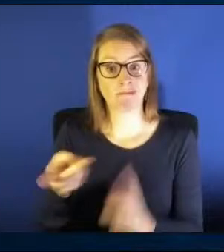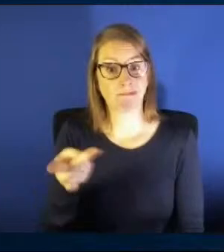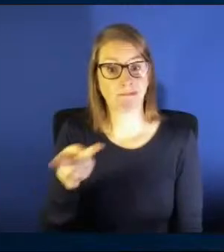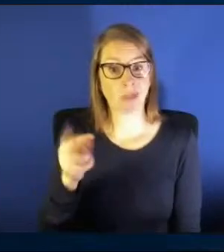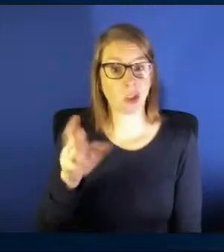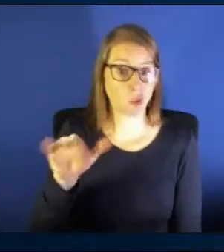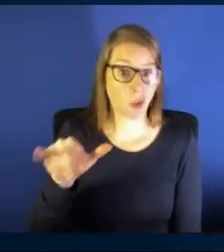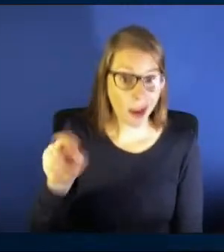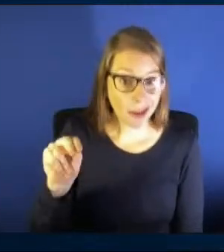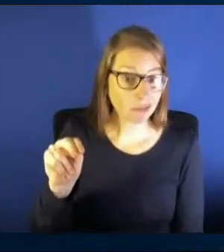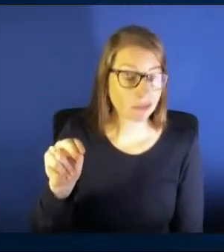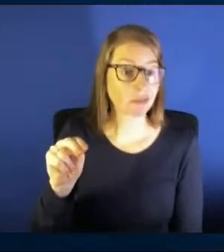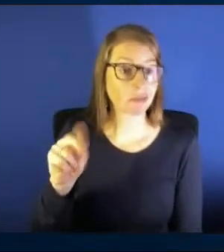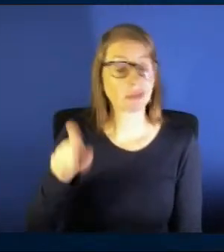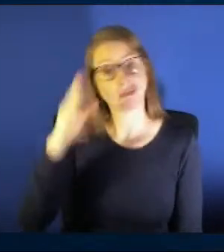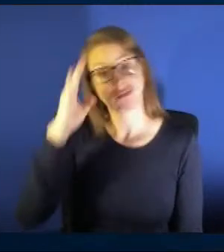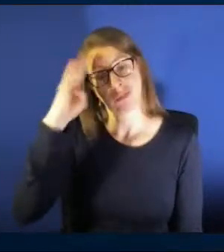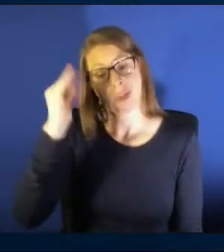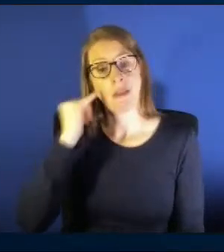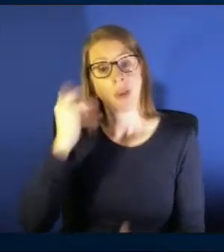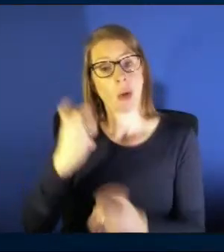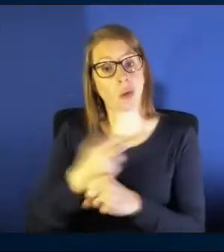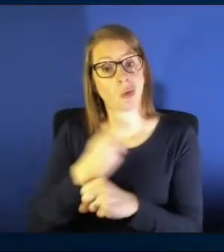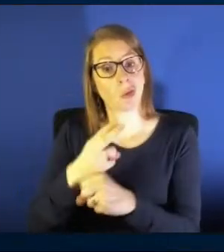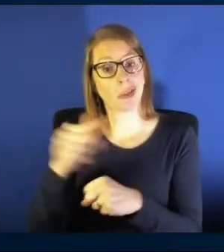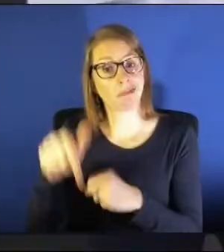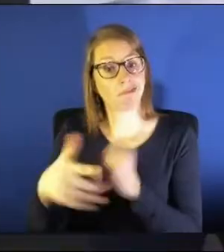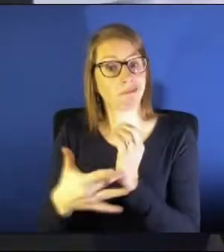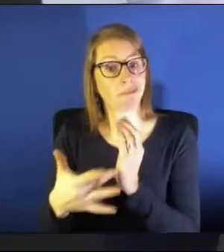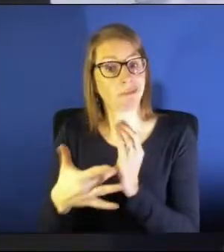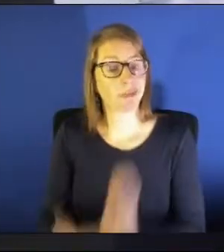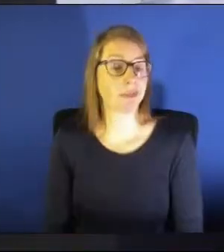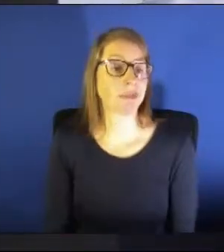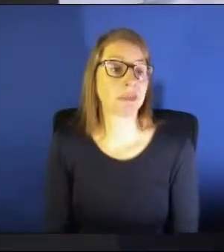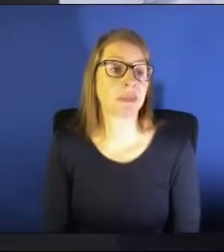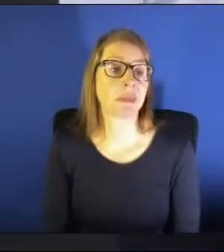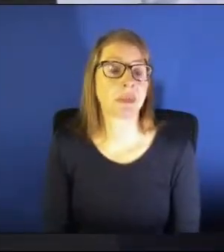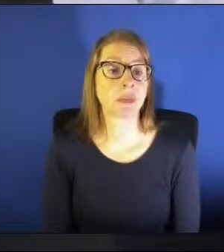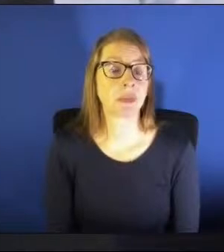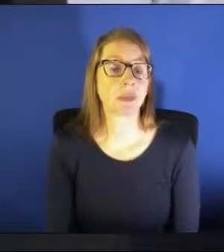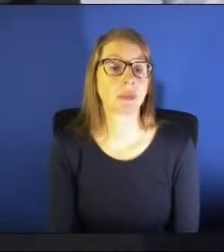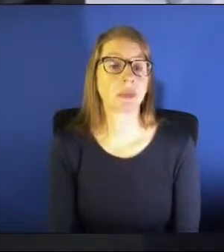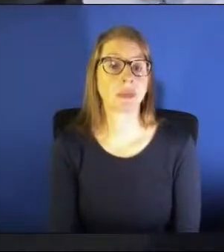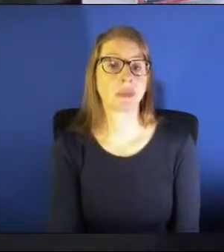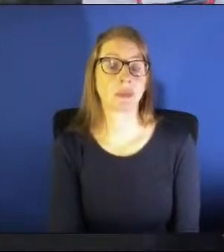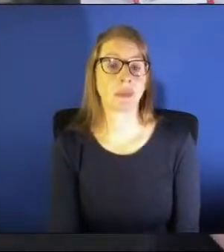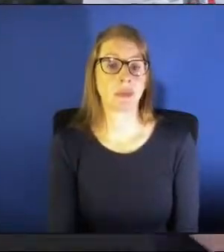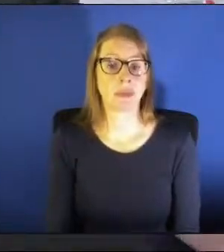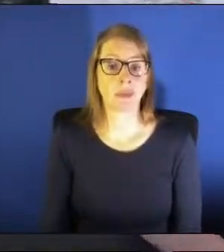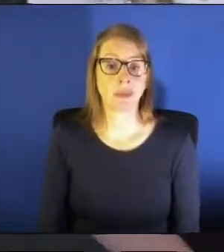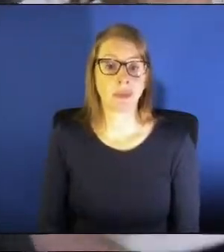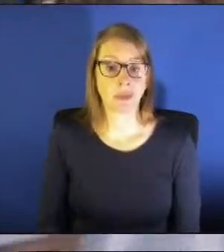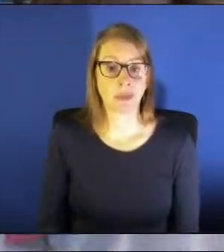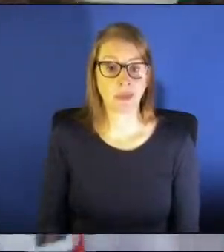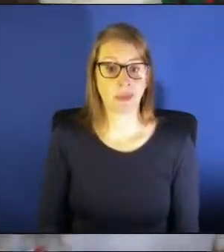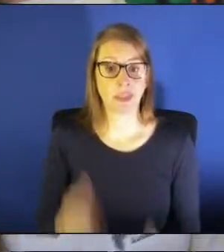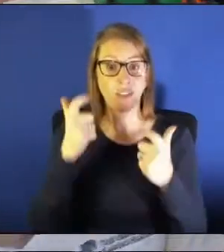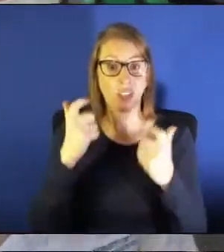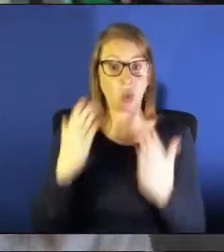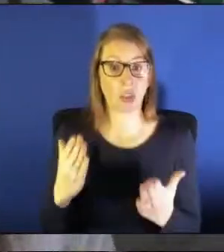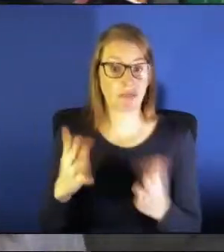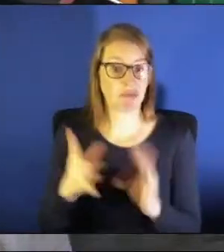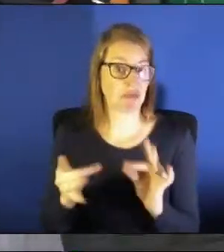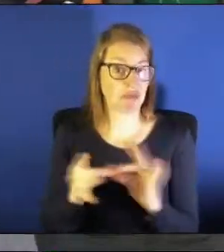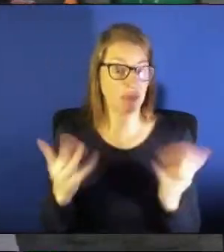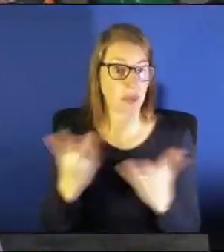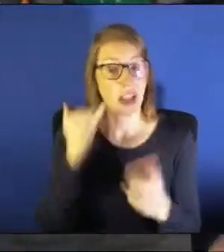and just what we need to know if we want to utilize this technology. Ryan, what would you have to say to our viewers about that? So if you do want to sign